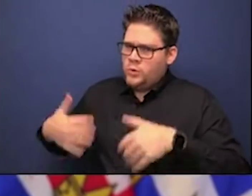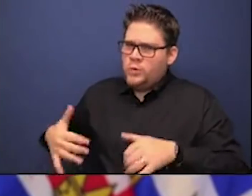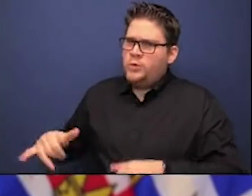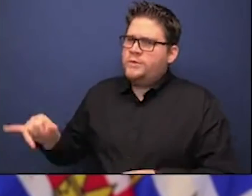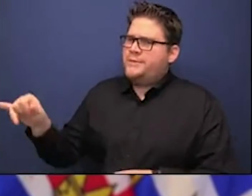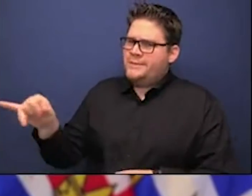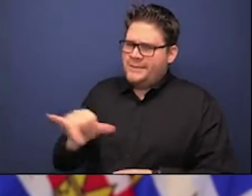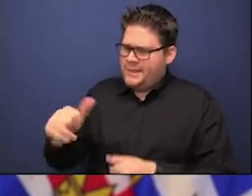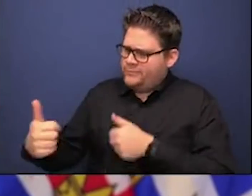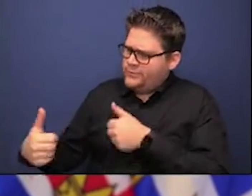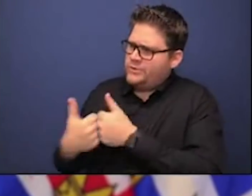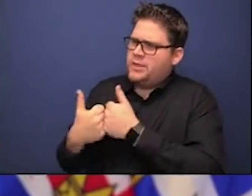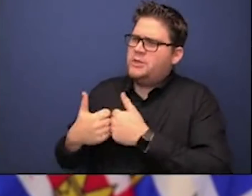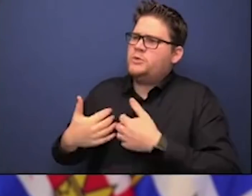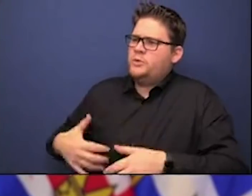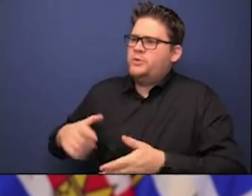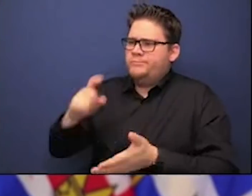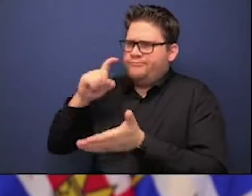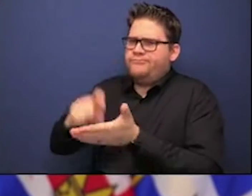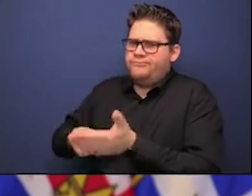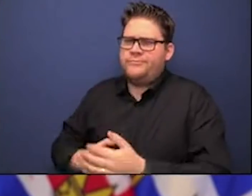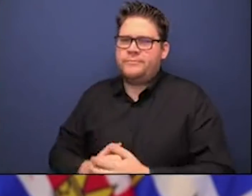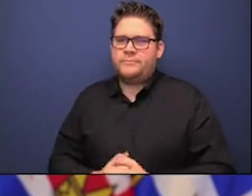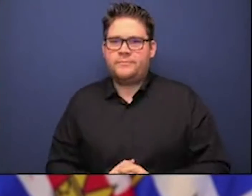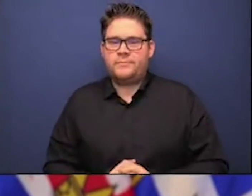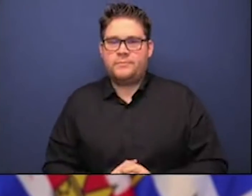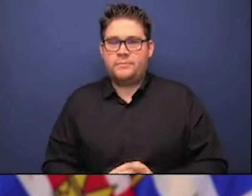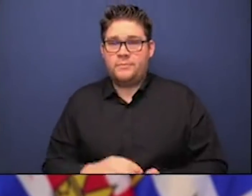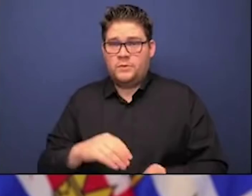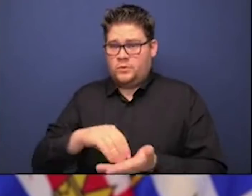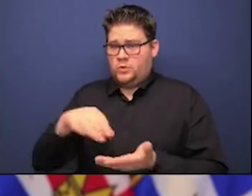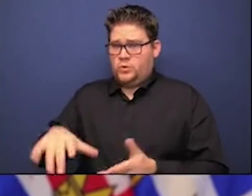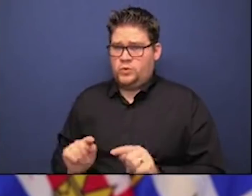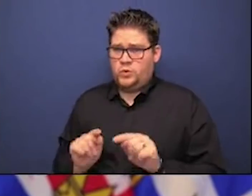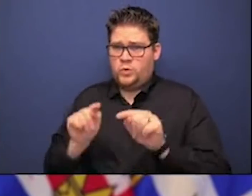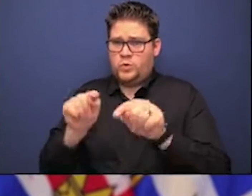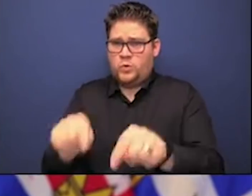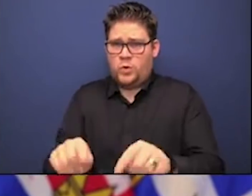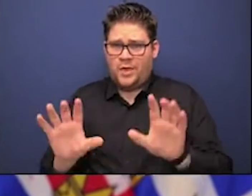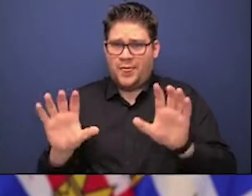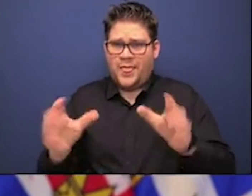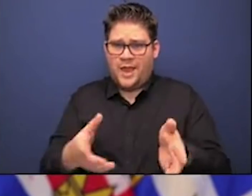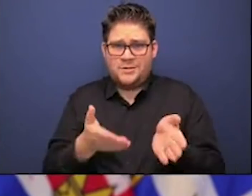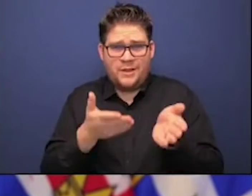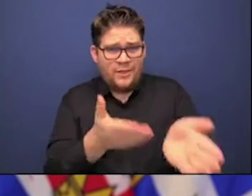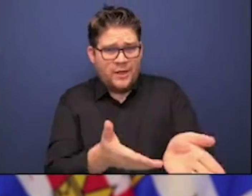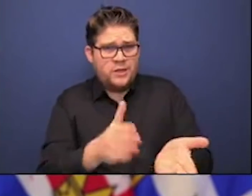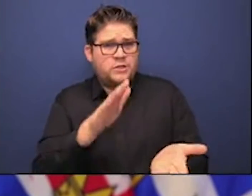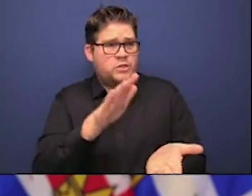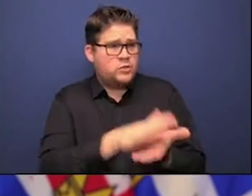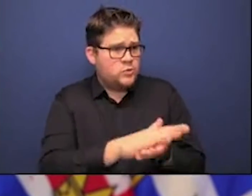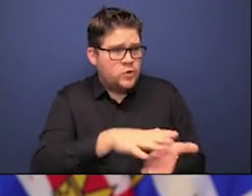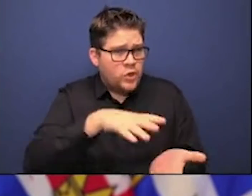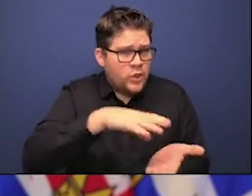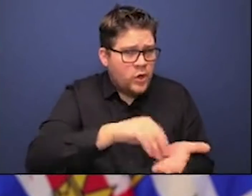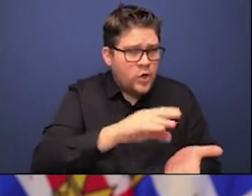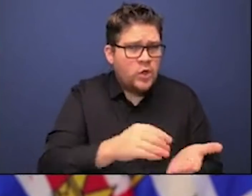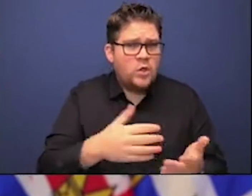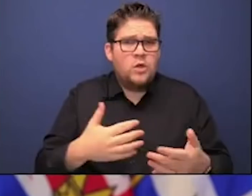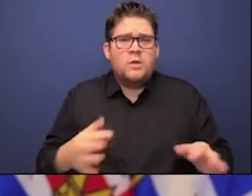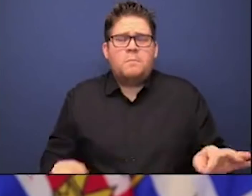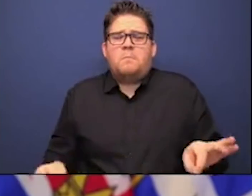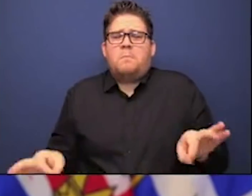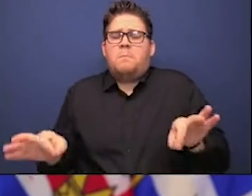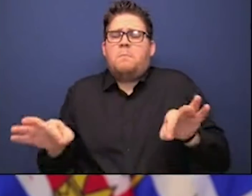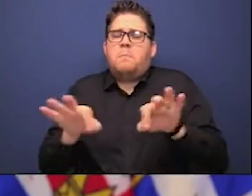learning, however, and the opportunity for students to be in school is so important, not just for